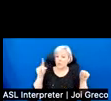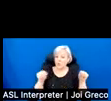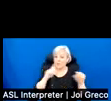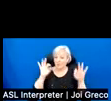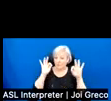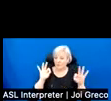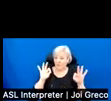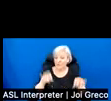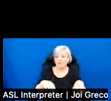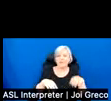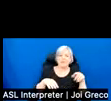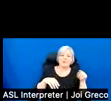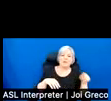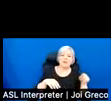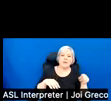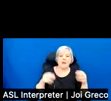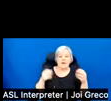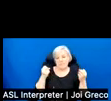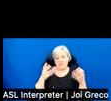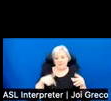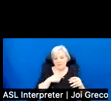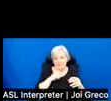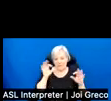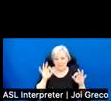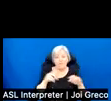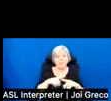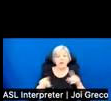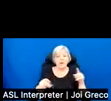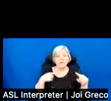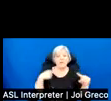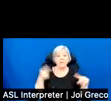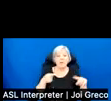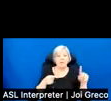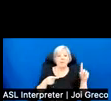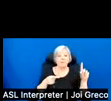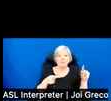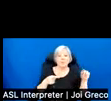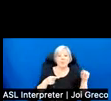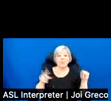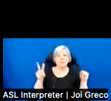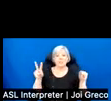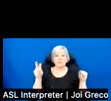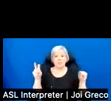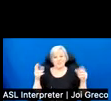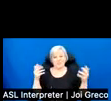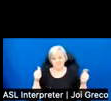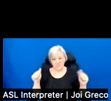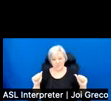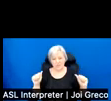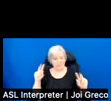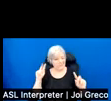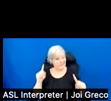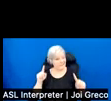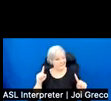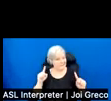how many of us have perfect vision nowadays, but the idea is 2200 is what they actually try to be seeking in